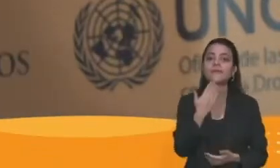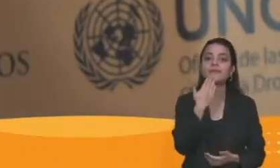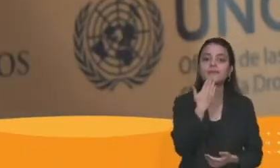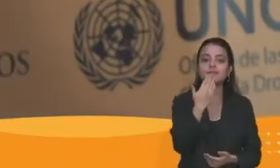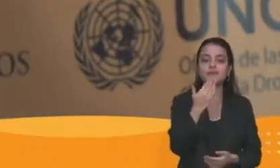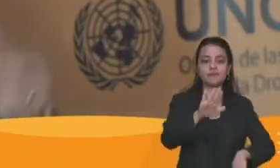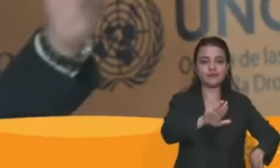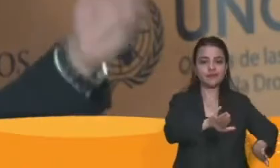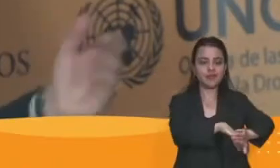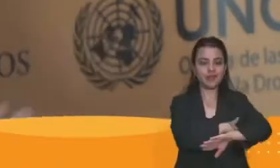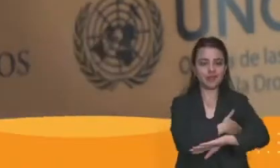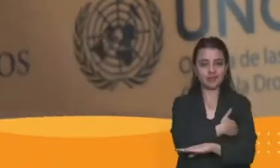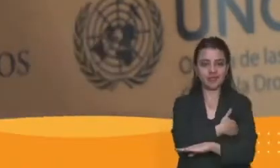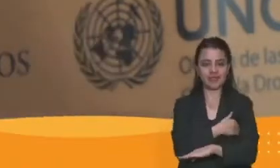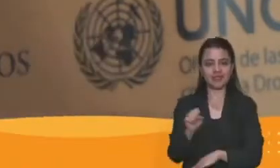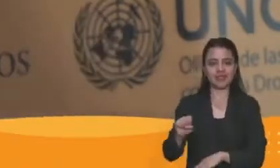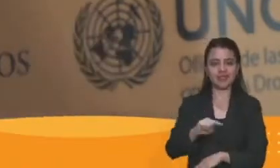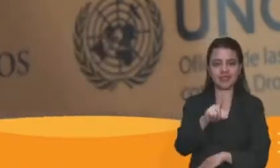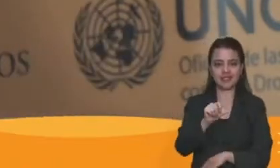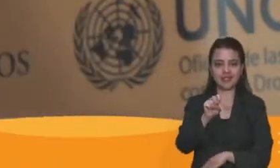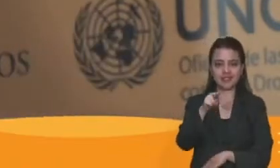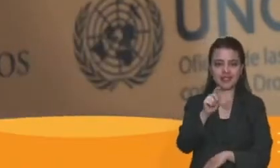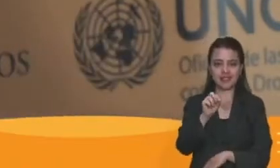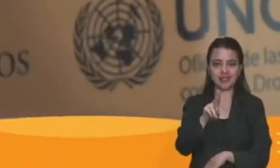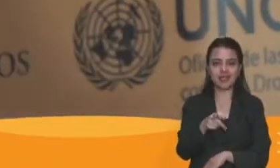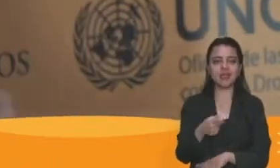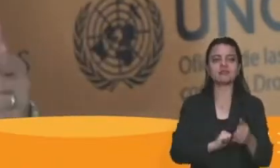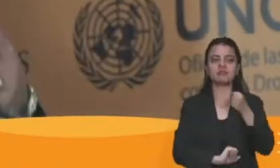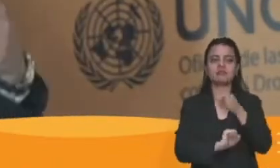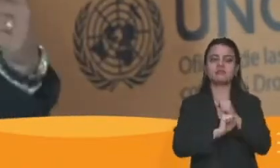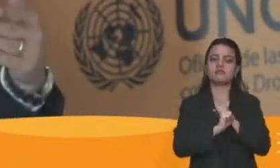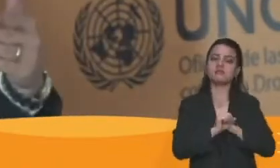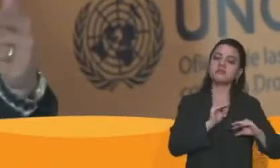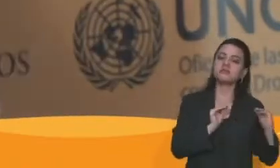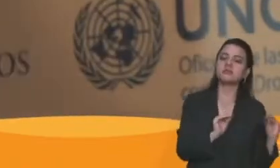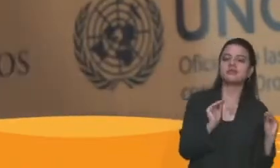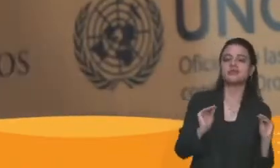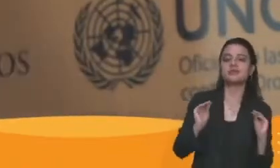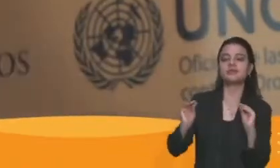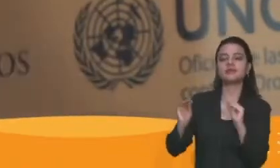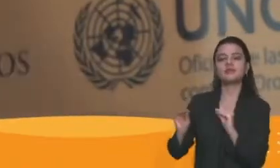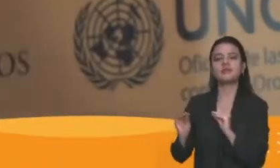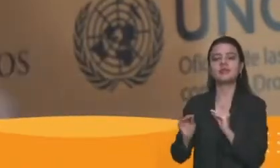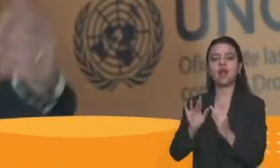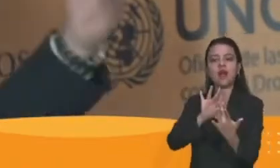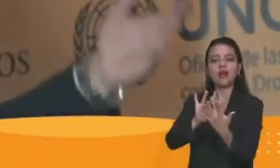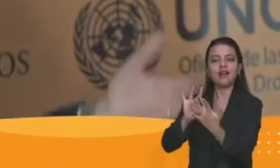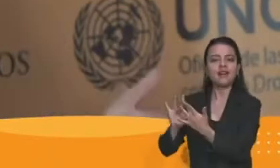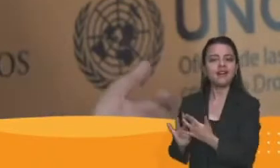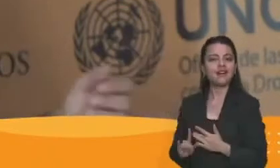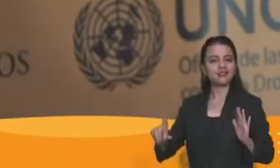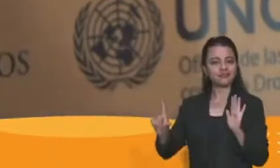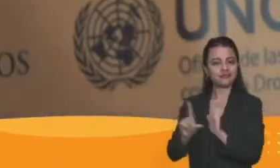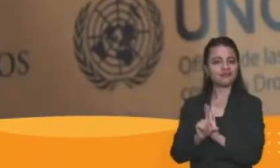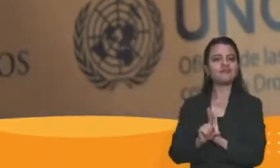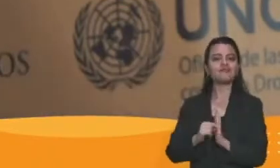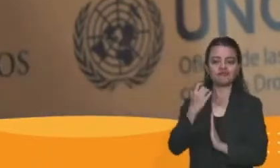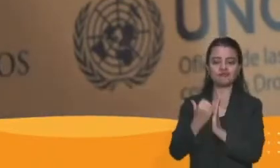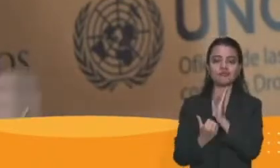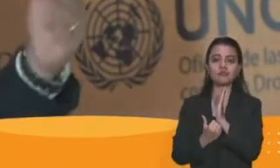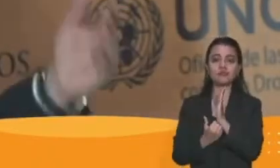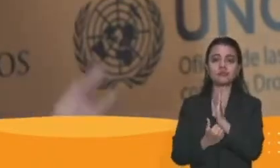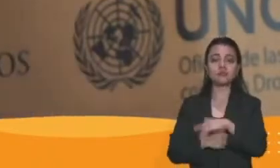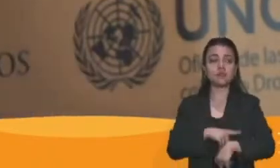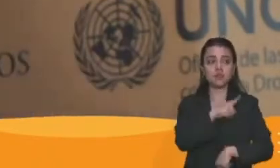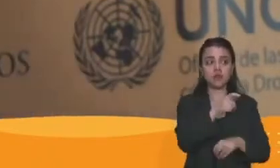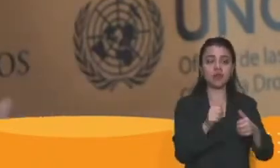of the ministry headed by Sandra Sandoval in the direction of legalization, because we managed to